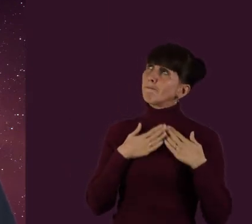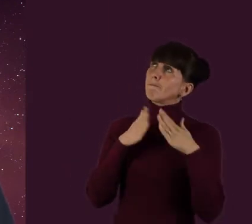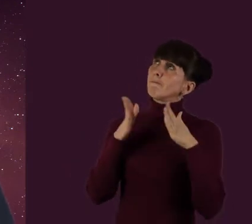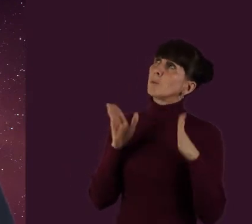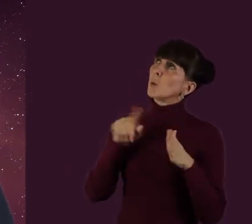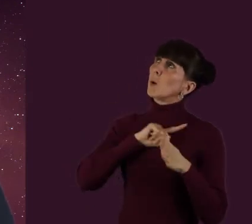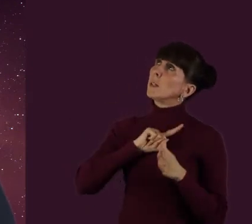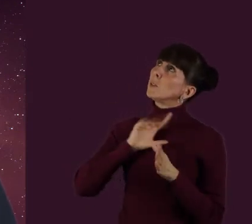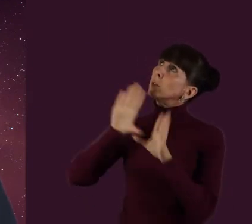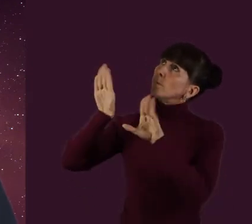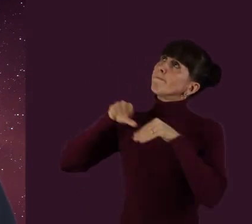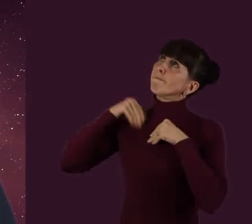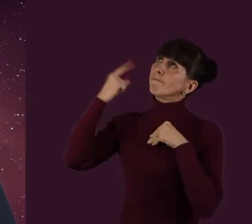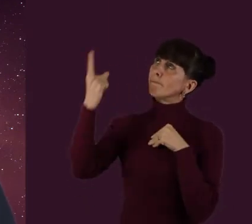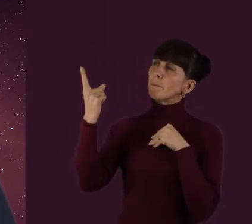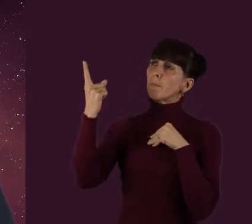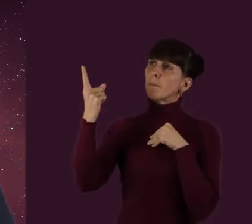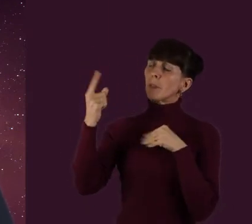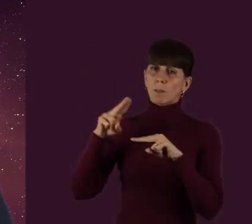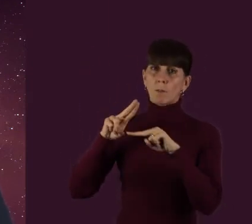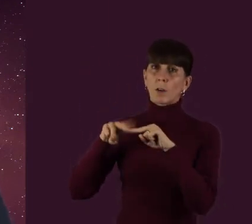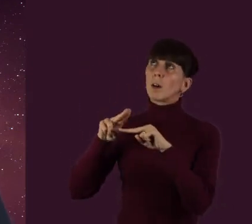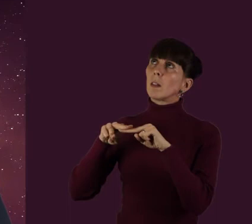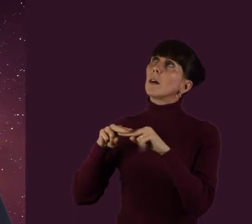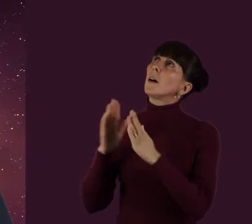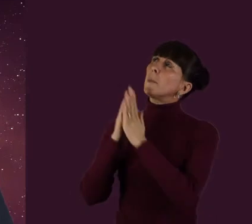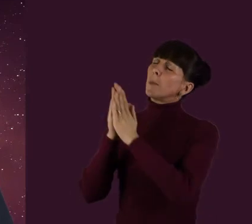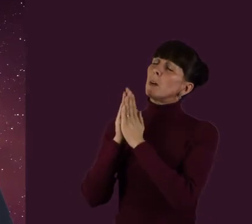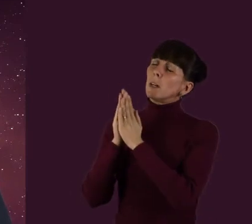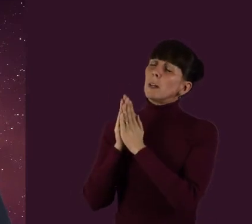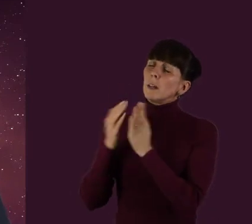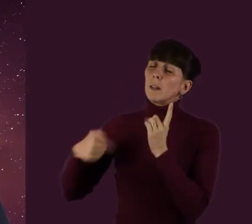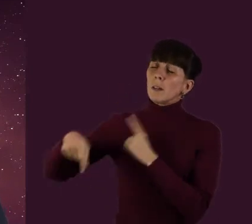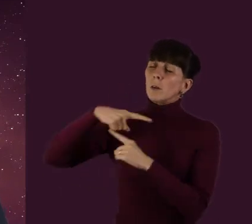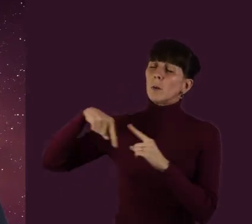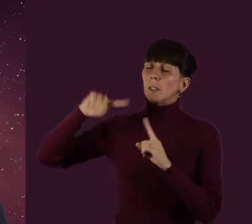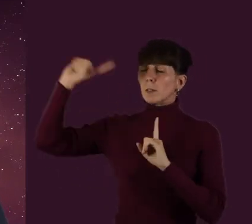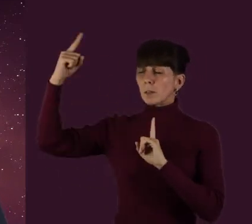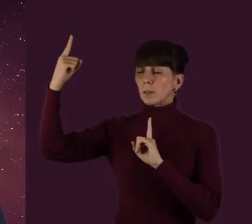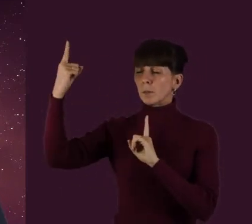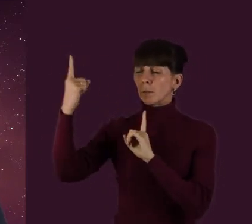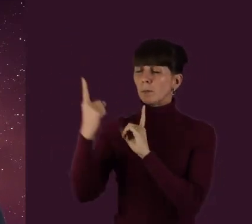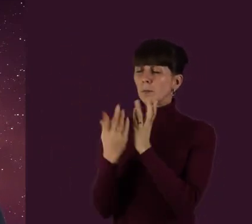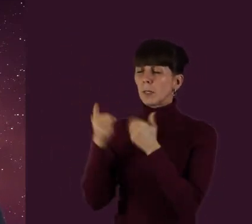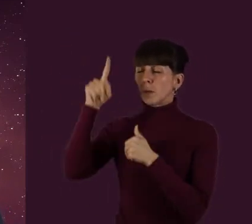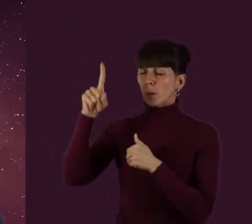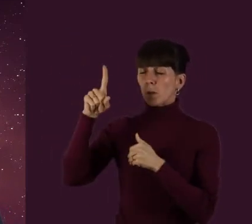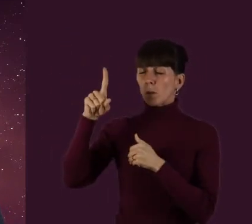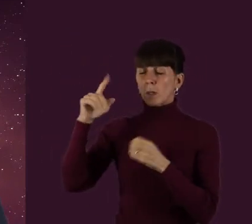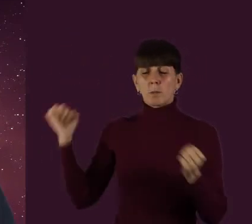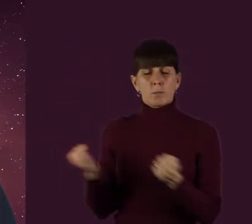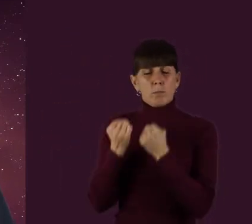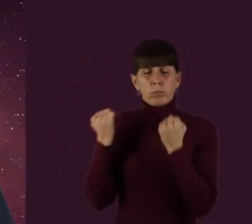to receive you. And Father, I pray that we would have a powerful encounter with you this year. That would fire